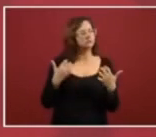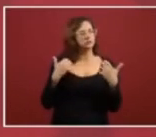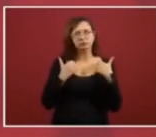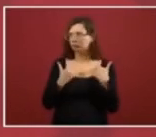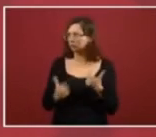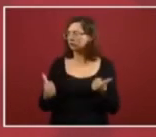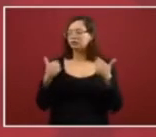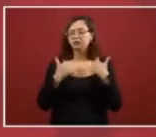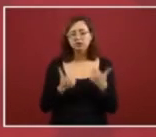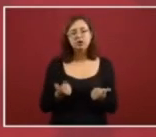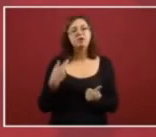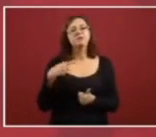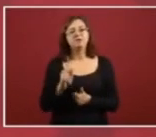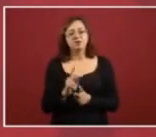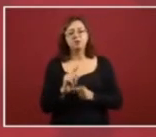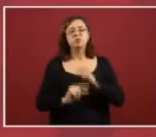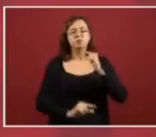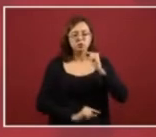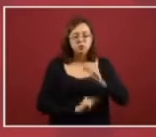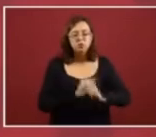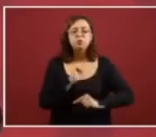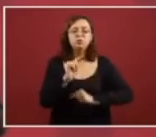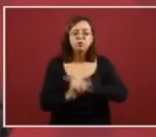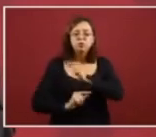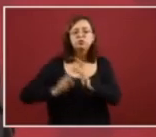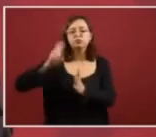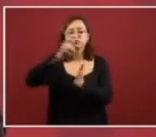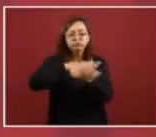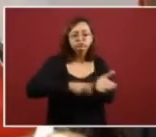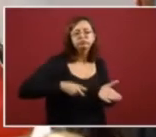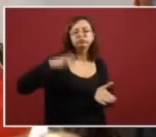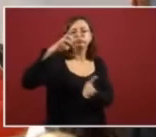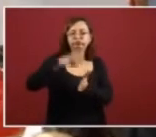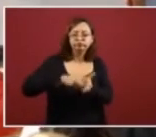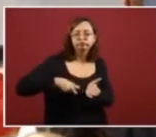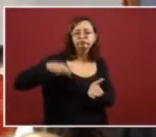van the poco new a reality, poco. but little by little they'll get it.